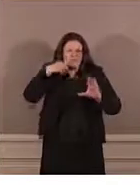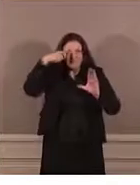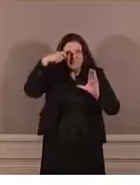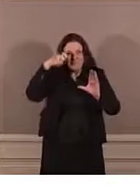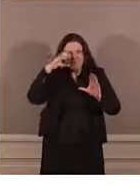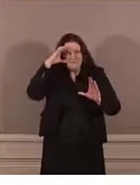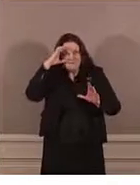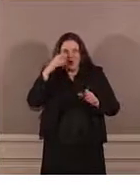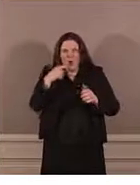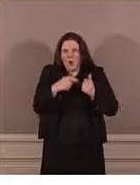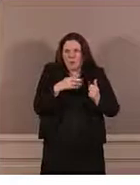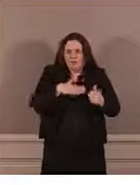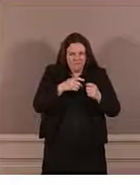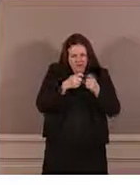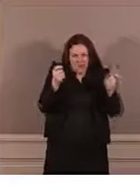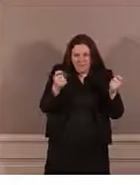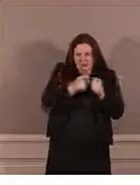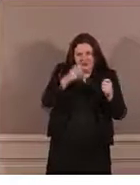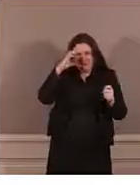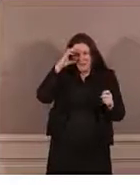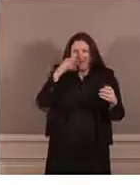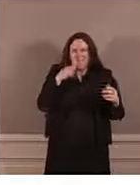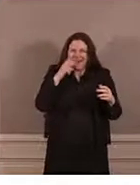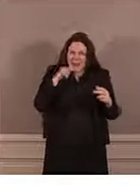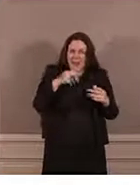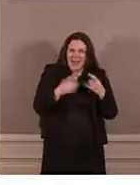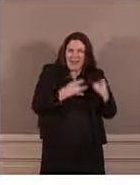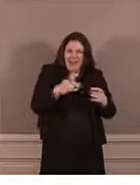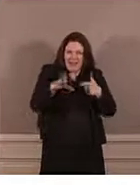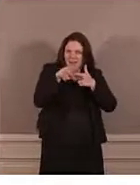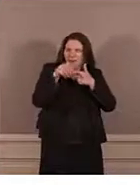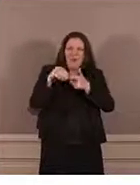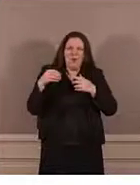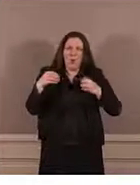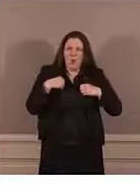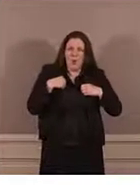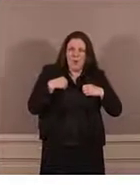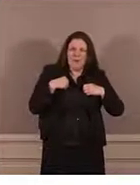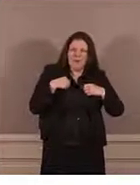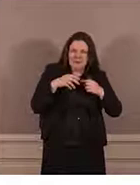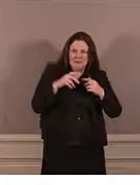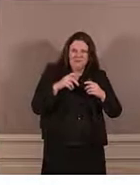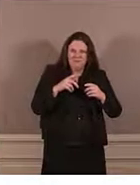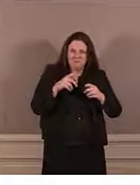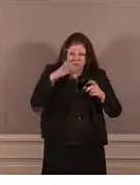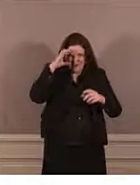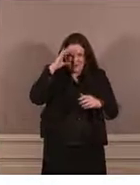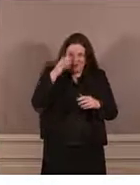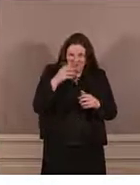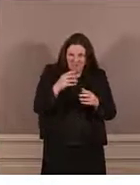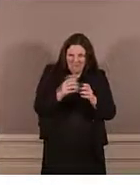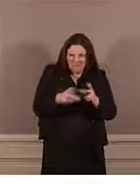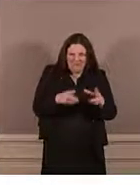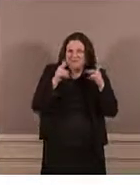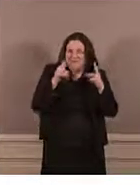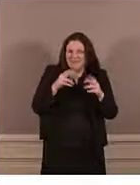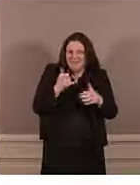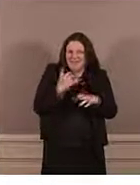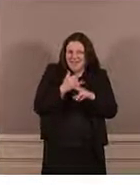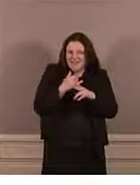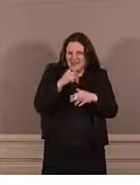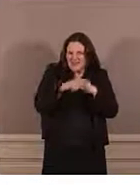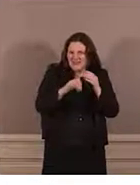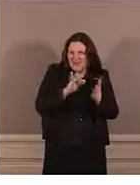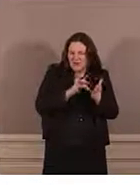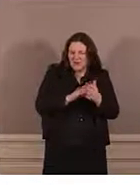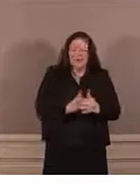loved comics and films, but I'm now able to make movies and films at the day centre, which is great." Another one wanted to participate